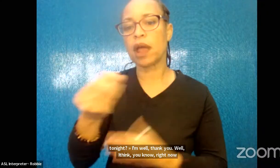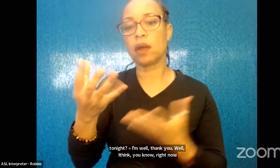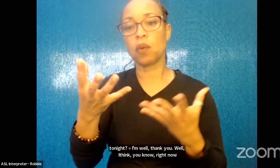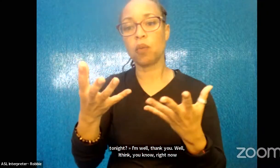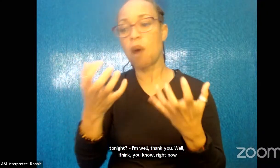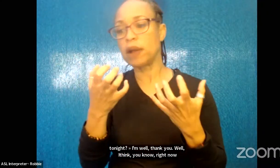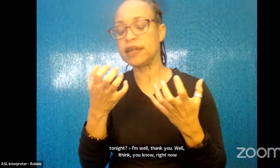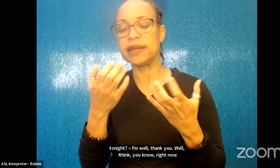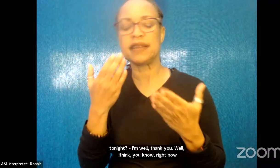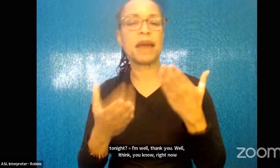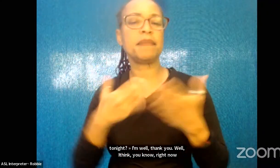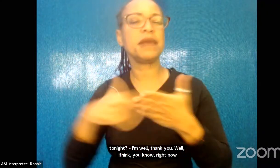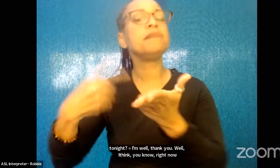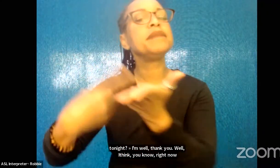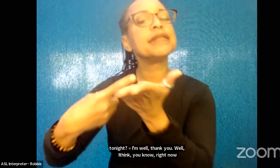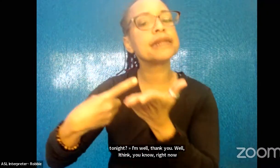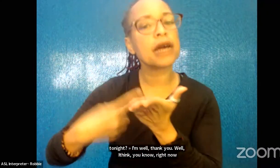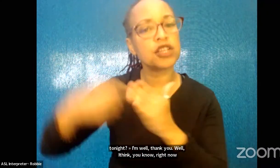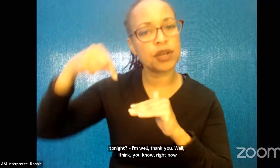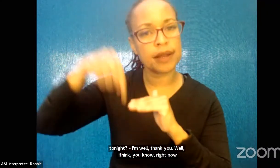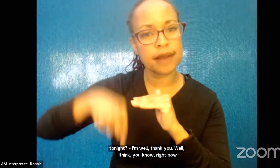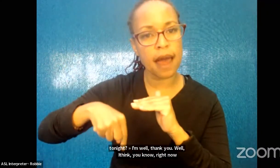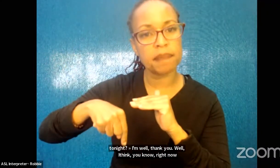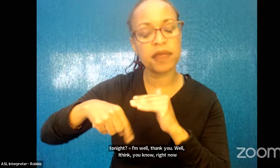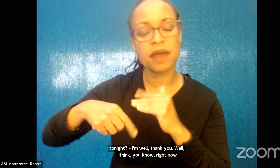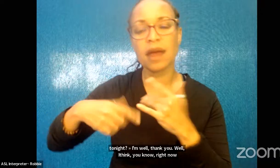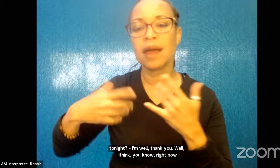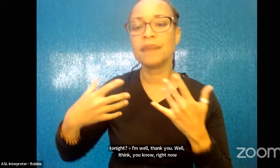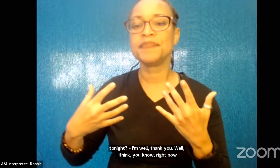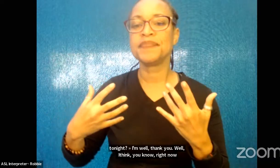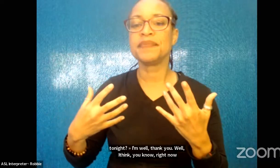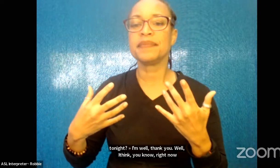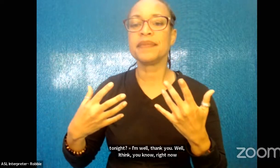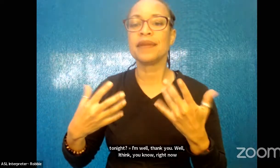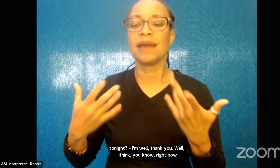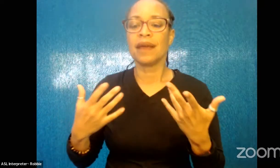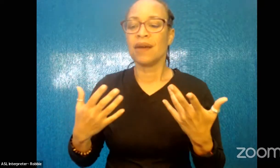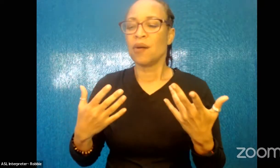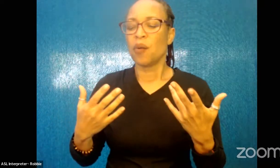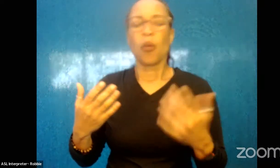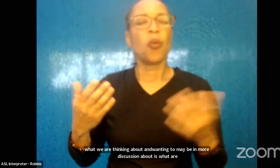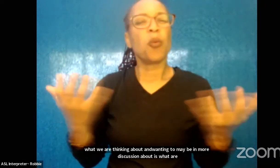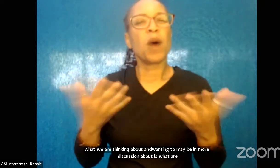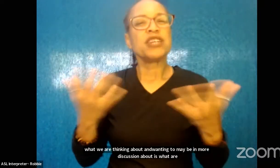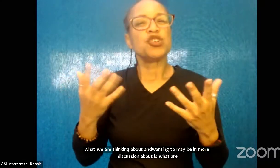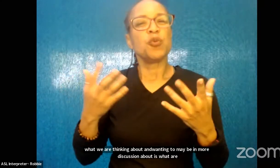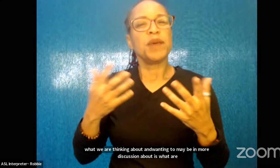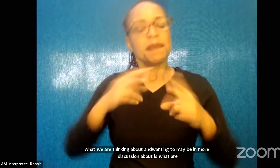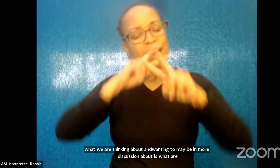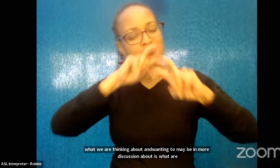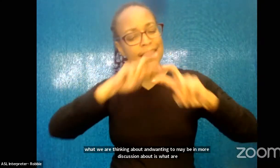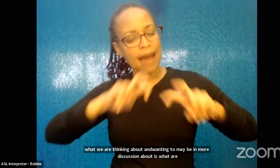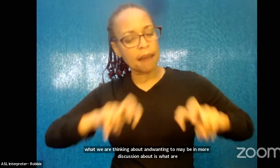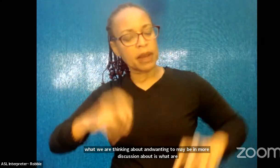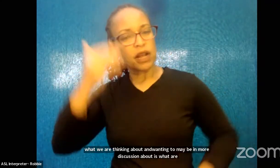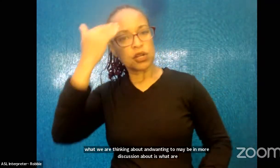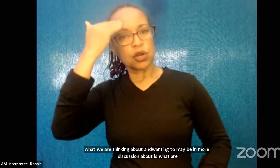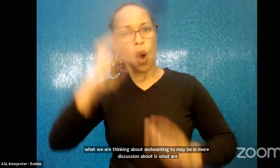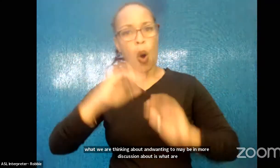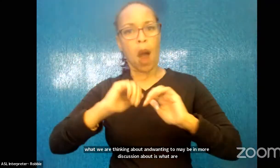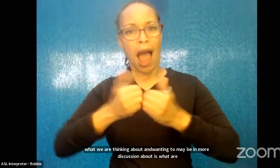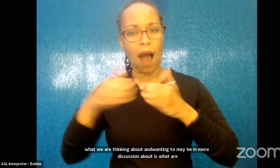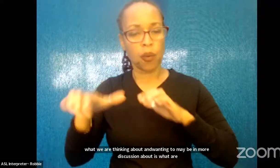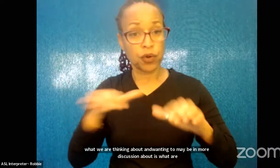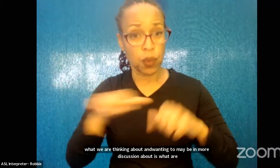be in more discussion about is what are the metrics that we should all be looking at to know how we are doing in the